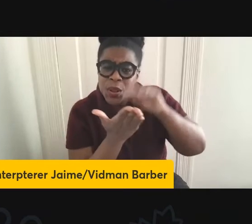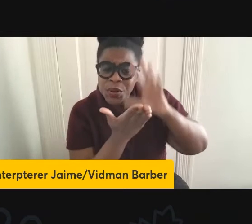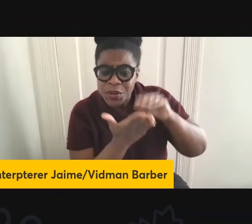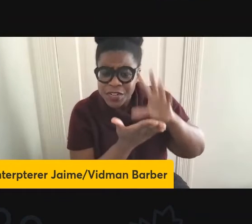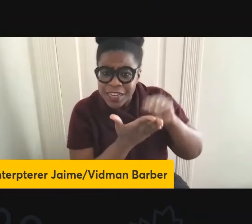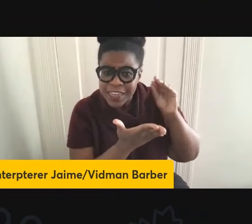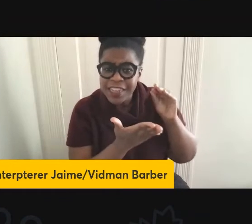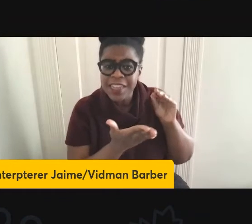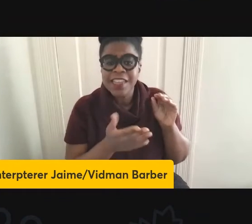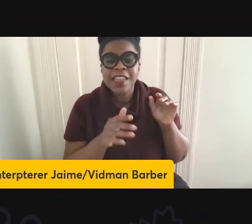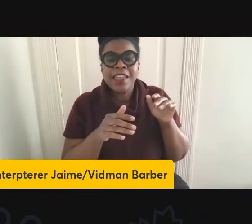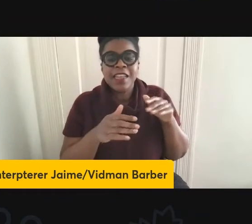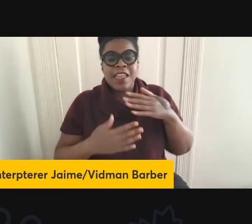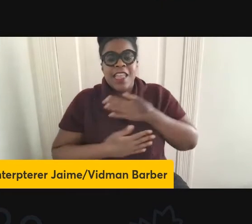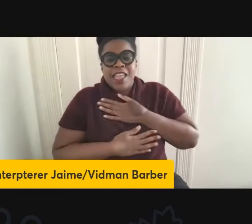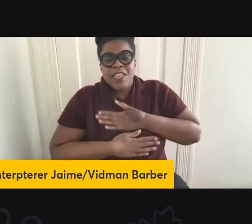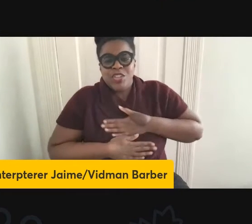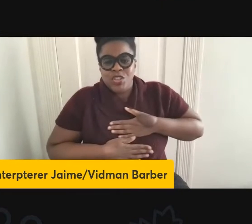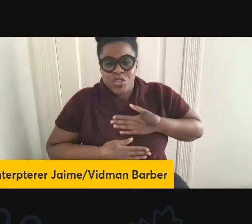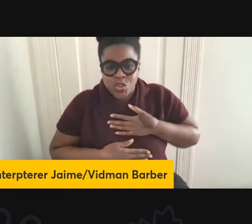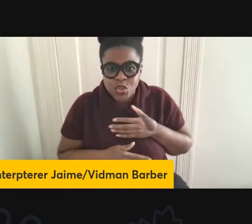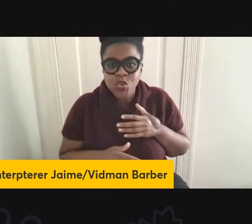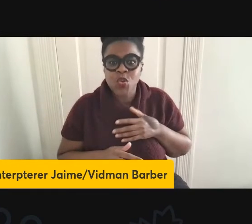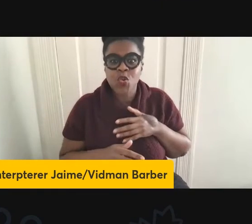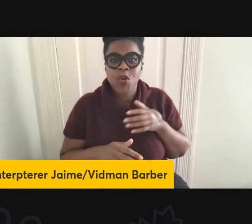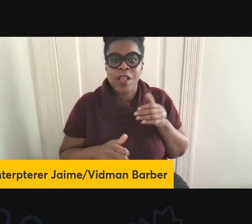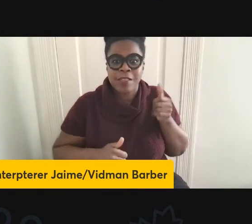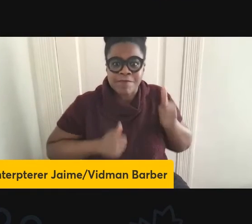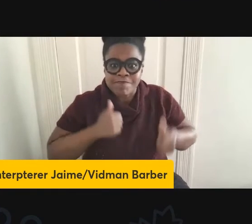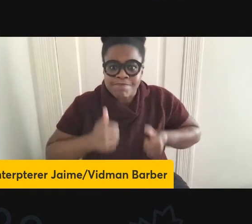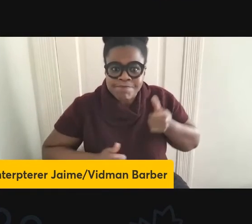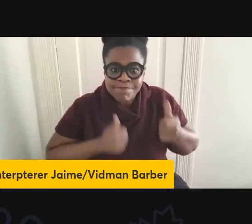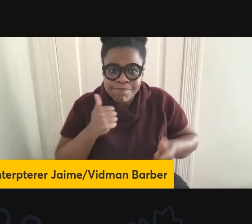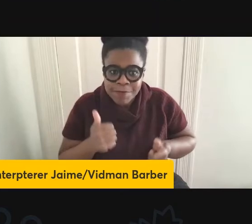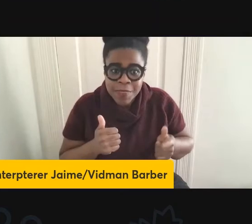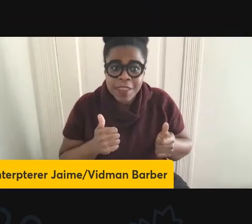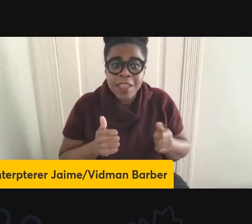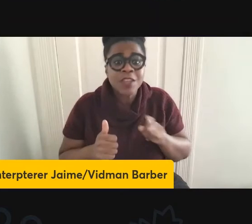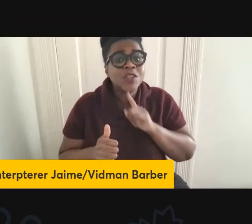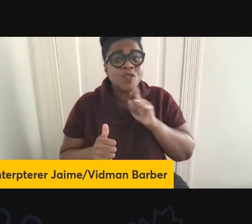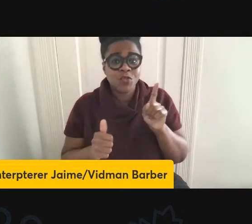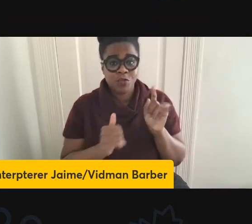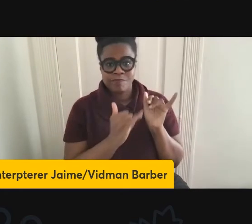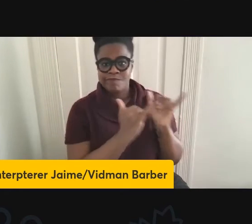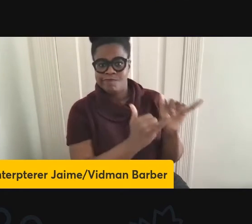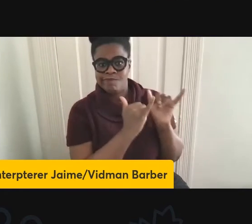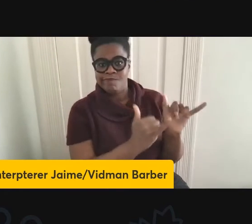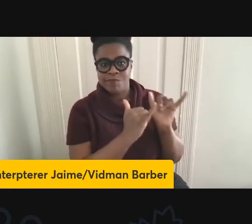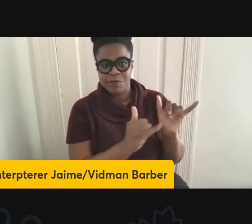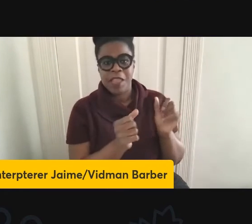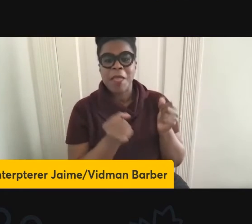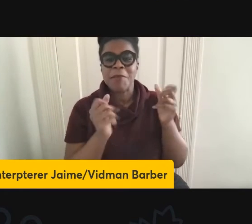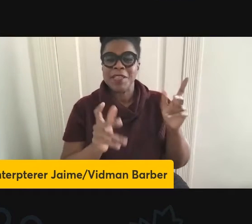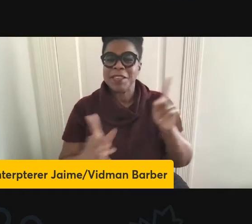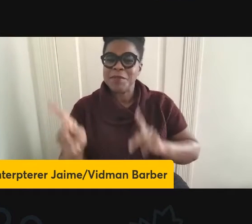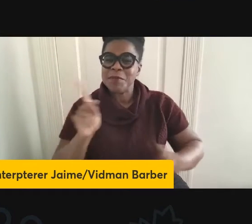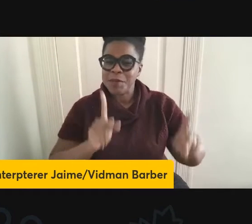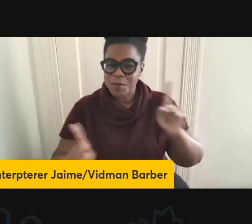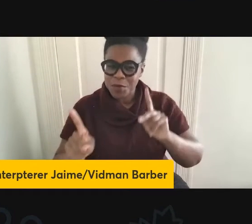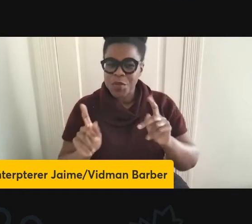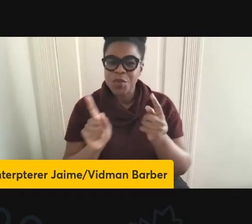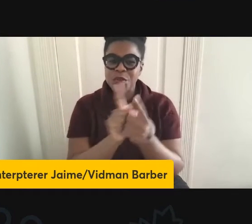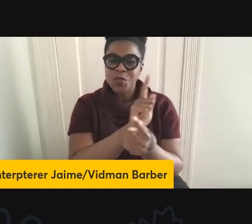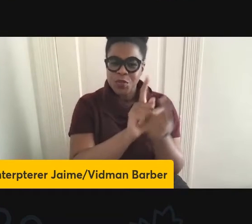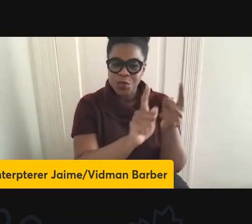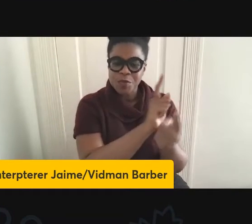just enjoy that pursuit and that inquiry, which is very true of myself and many other people that you meet who